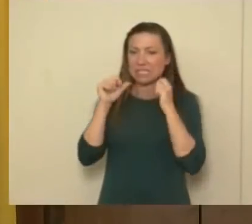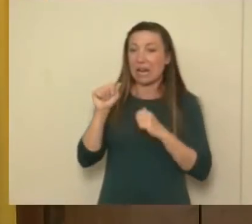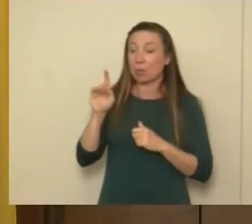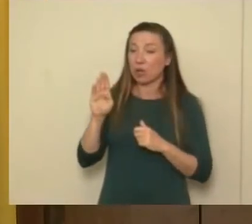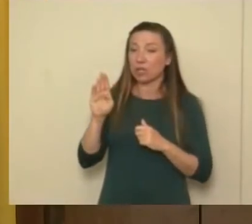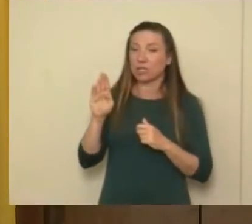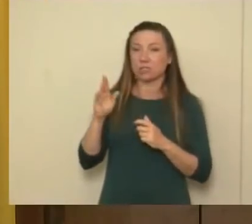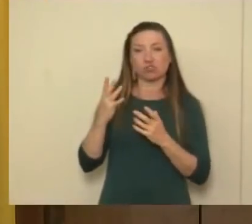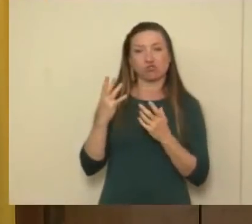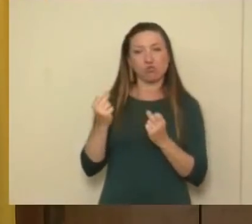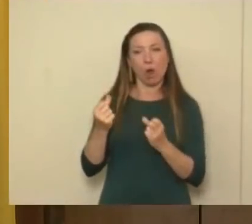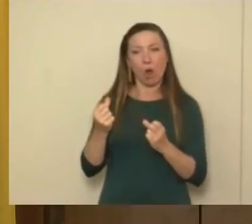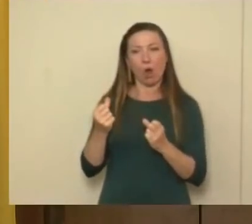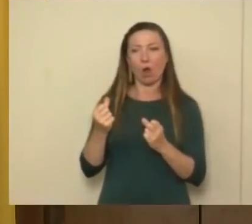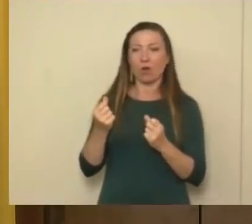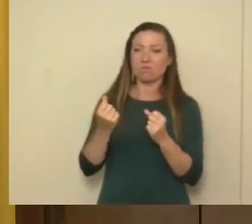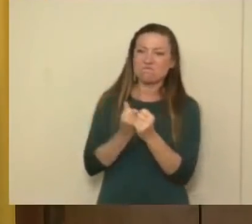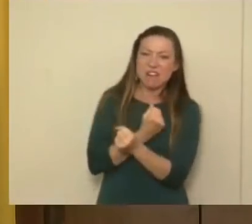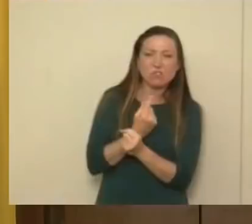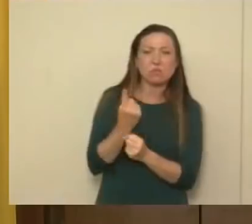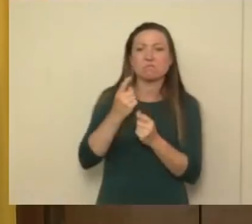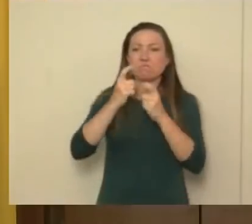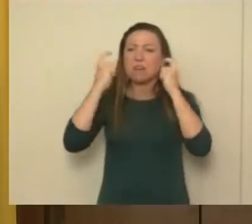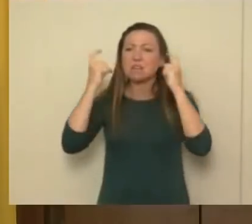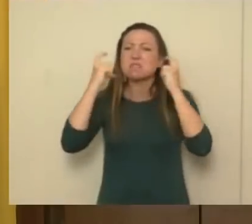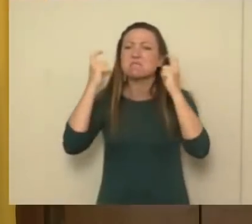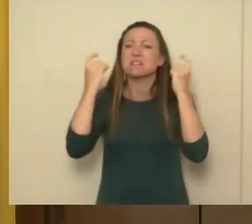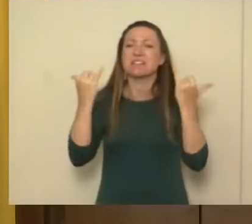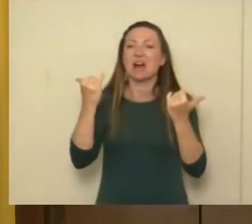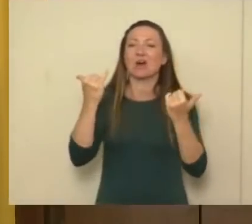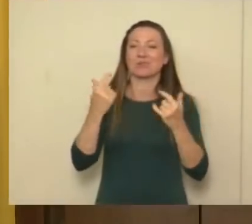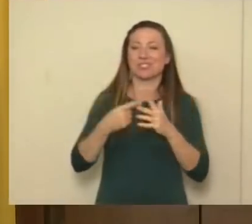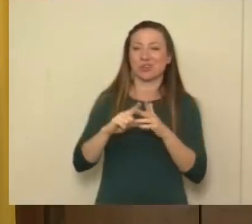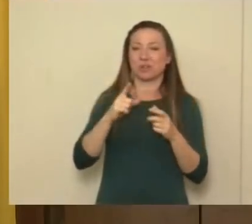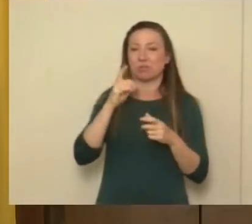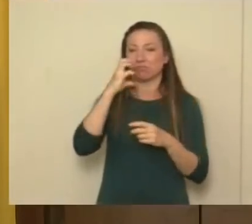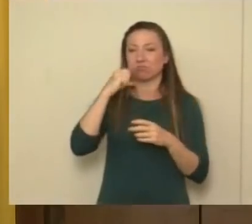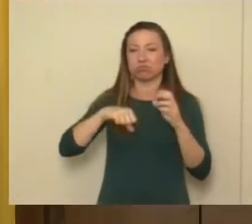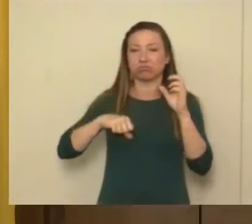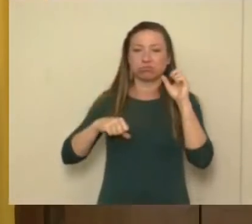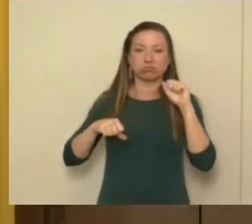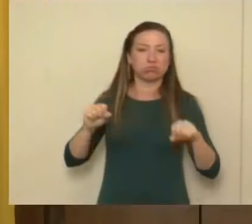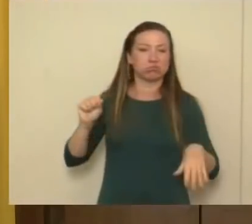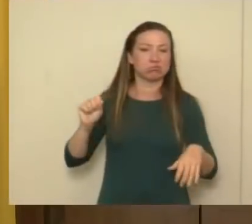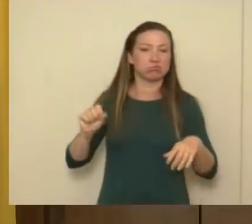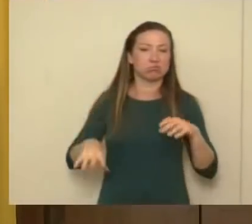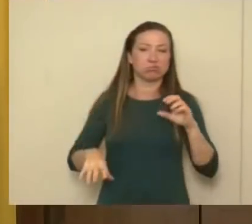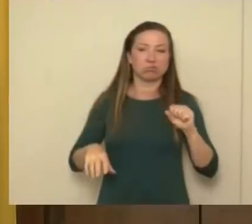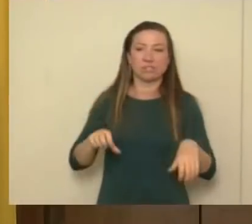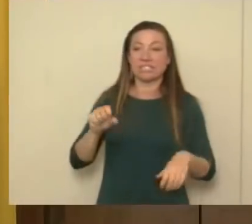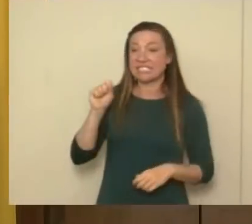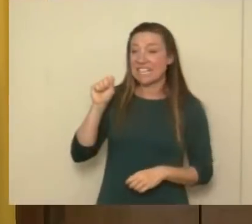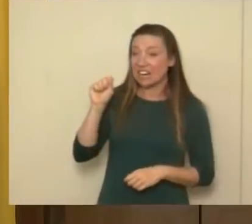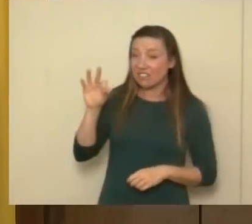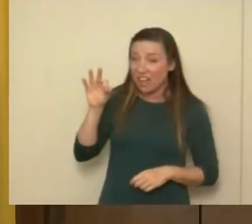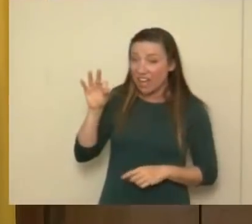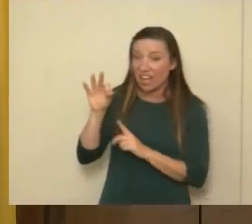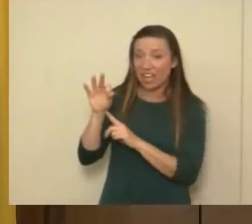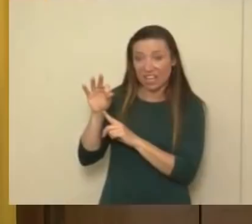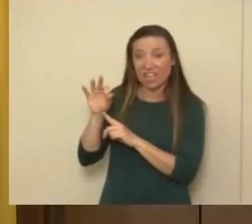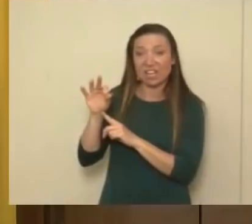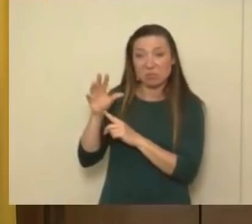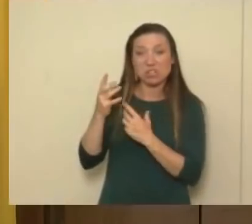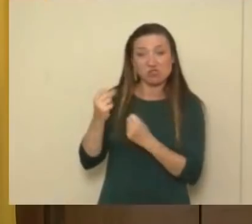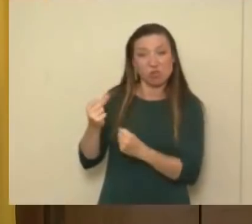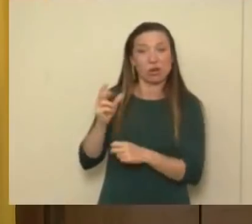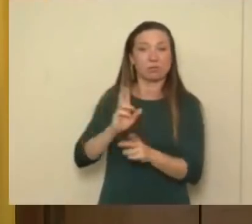are really beginning to diminish. Santa Fe, typically strong. There's an allegation that the folks who don't are tourists. I think that